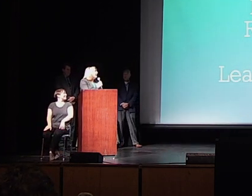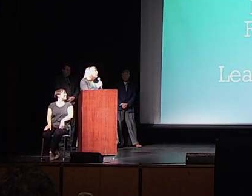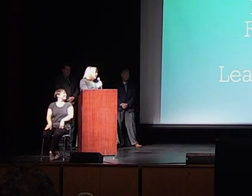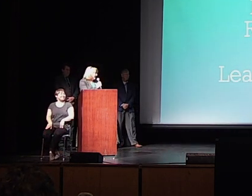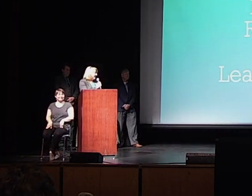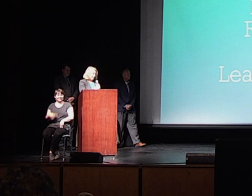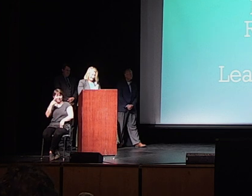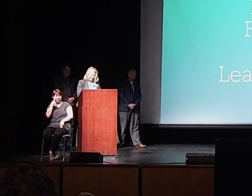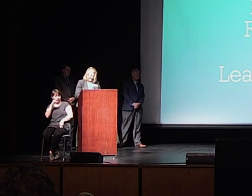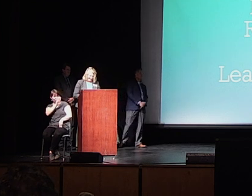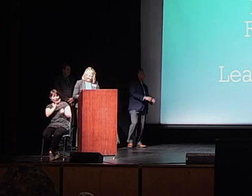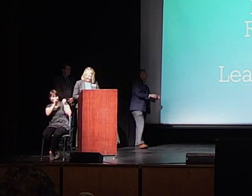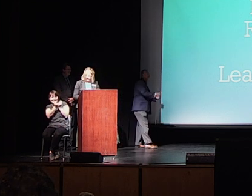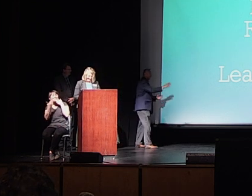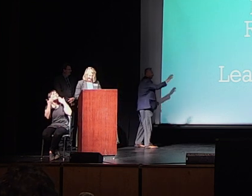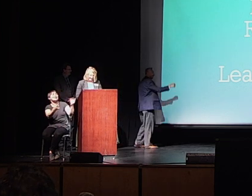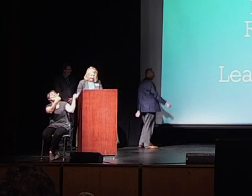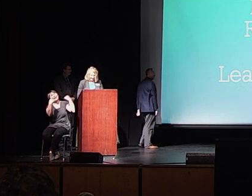Team, thank you for being here today.